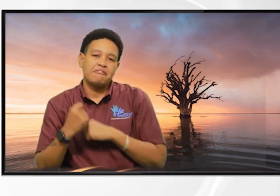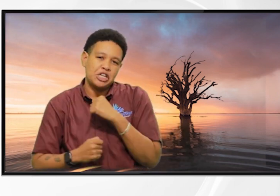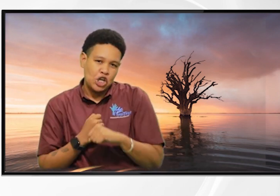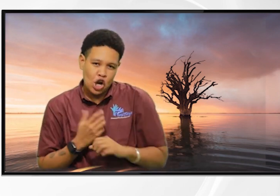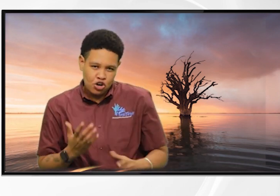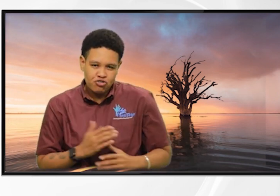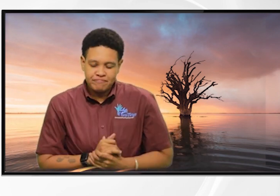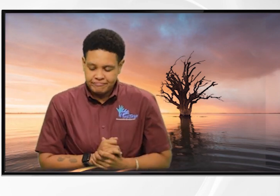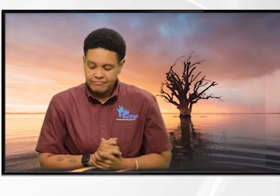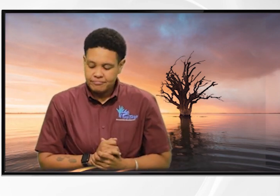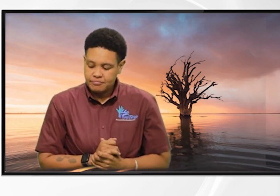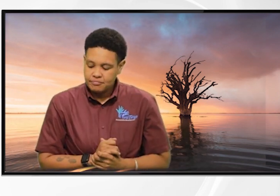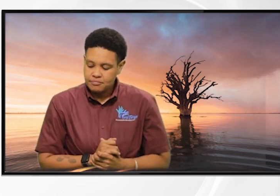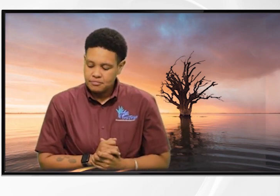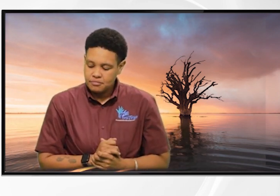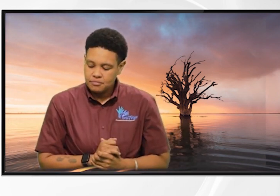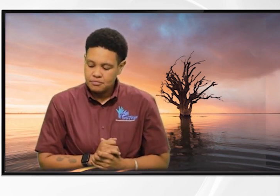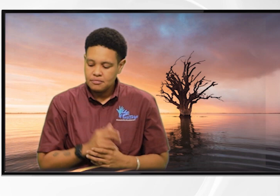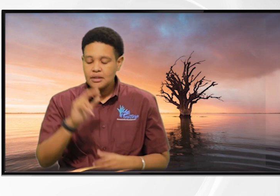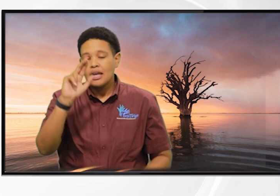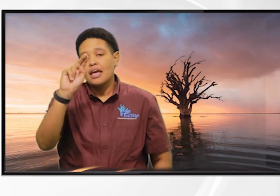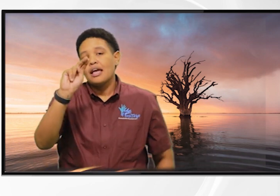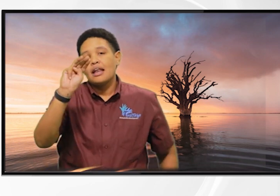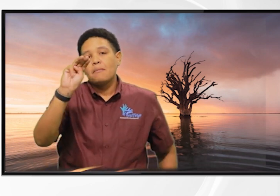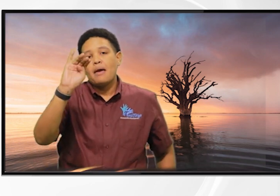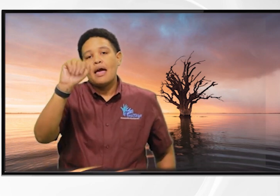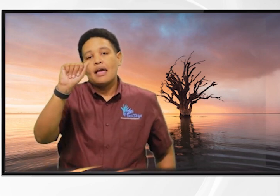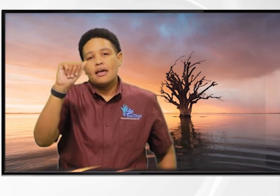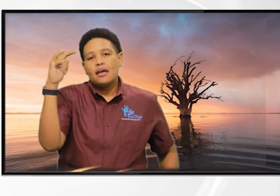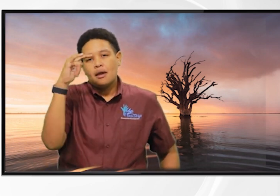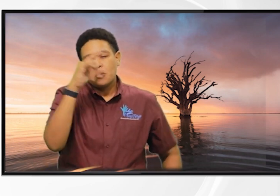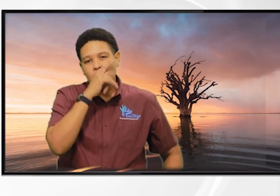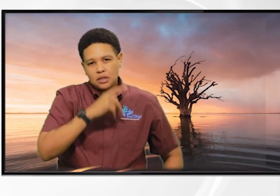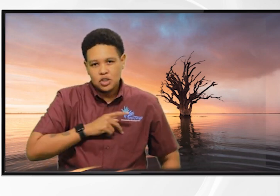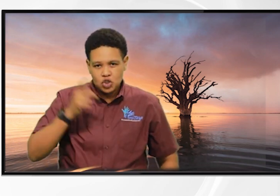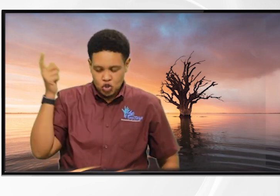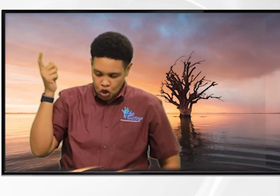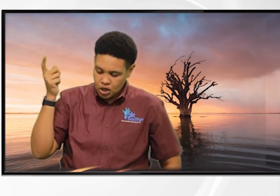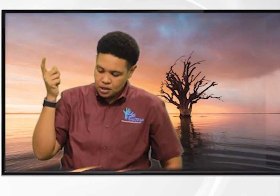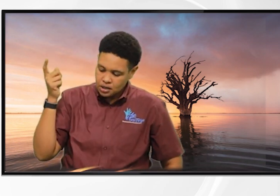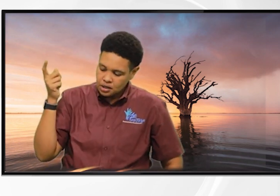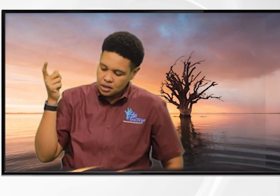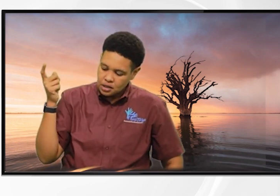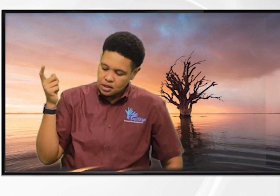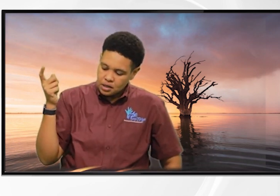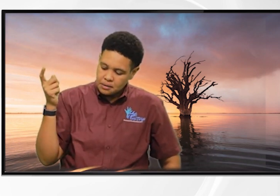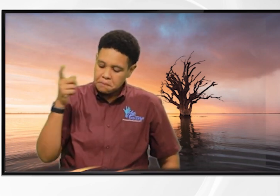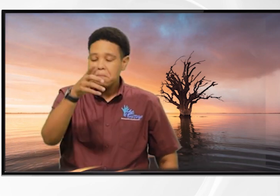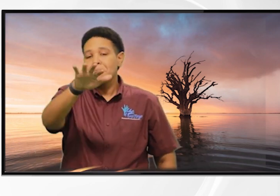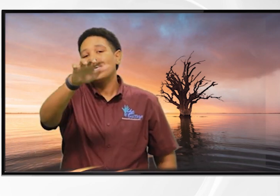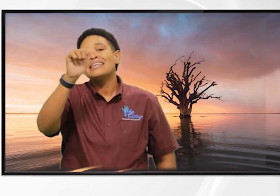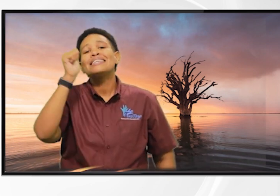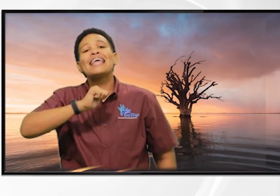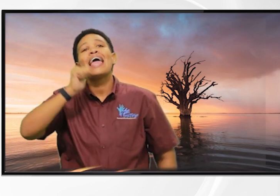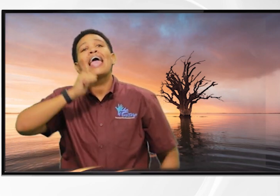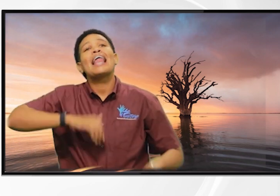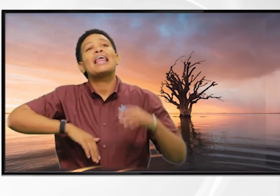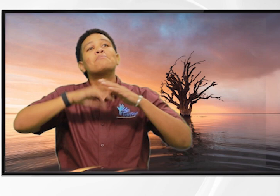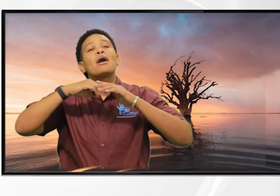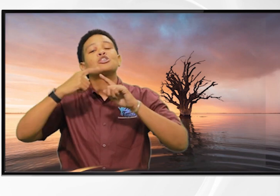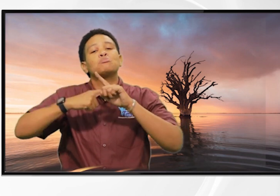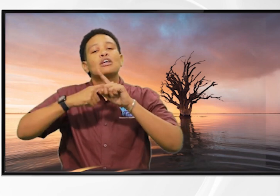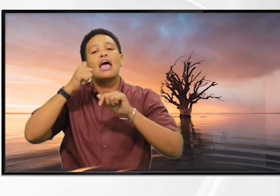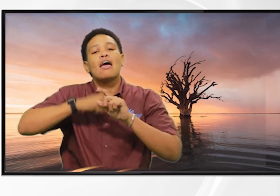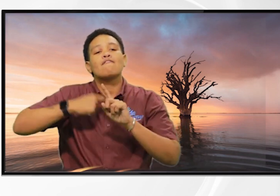year. At the Norman Manley International Airport Station, mean daily maximum temperature each